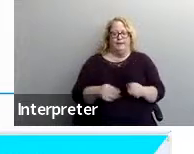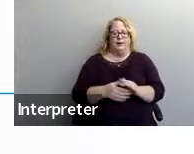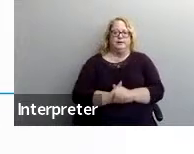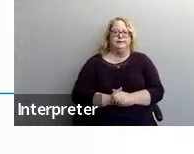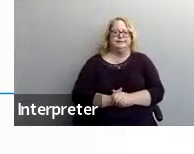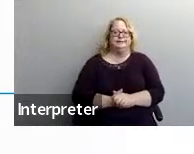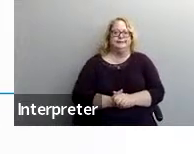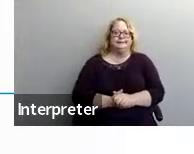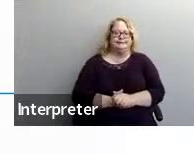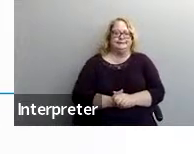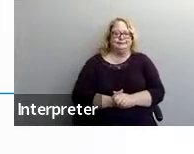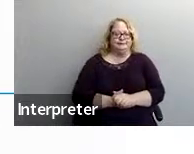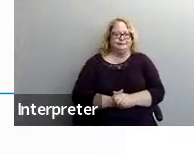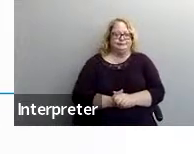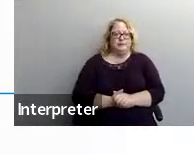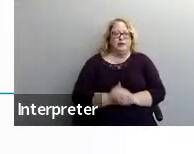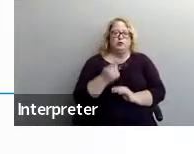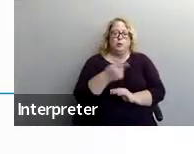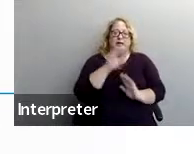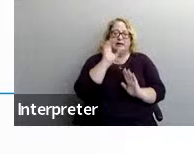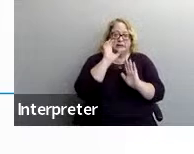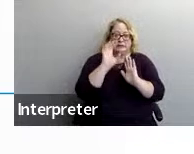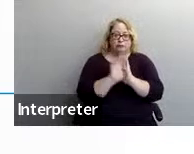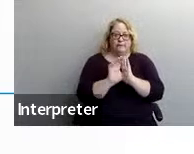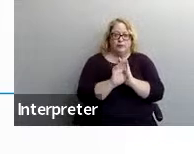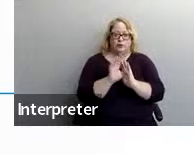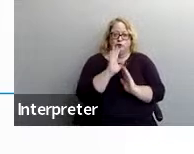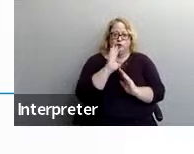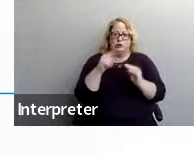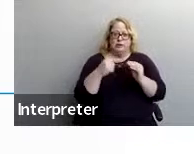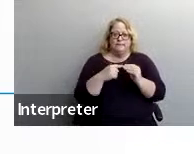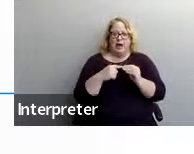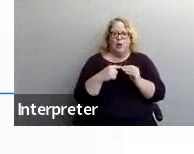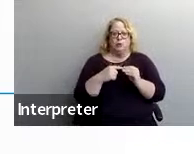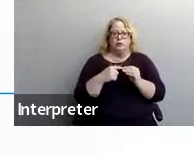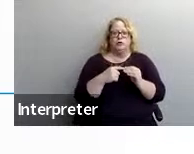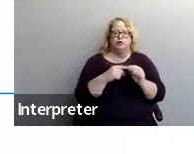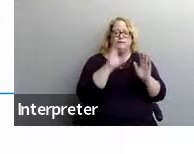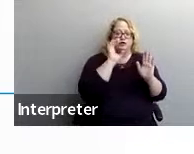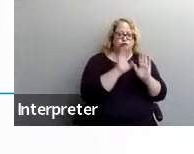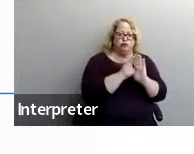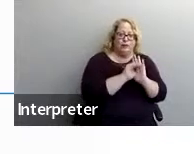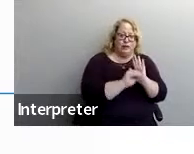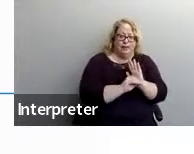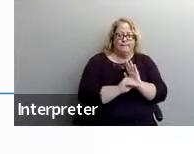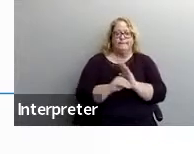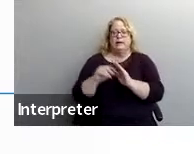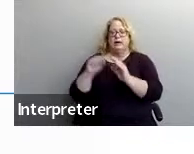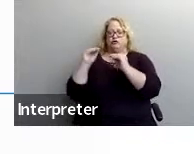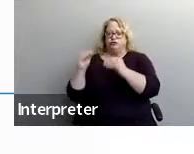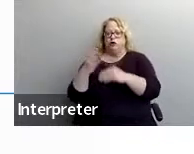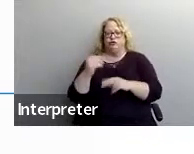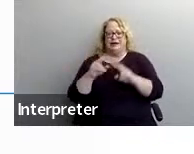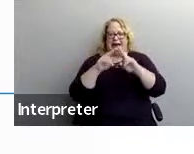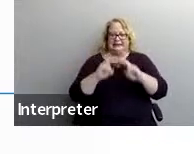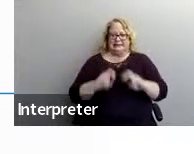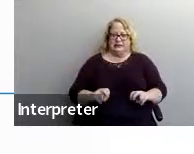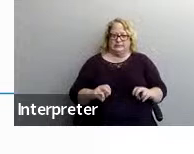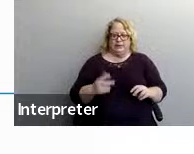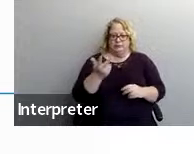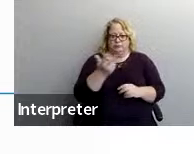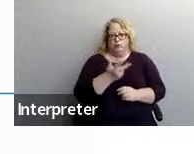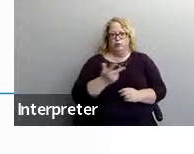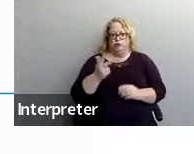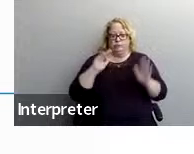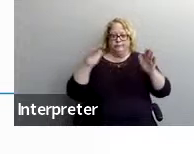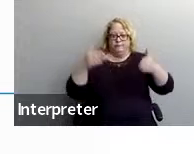slide, please. Graphic really talks about how you have to have curriculum, instruction, as well as assessment, and all of that centers